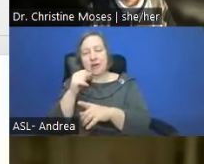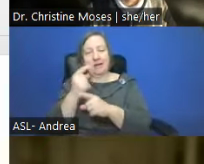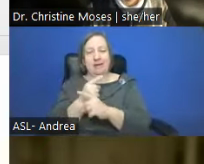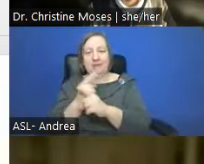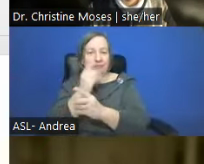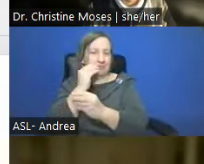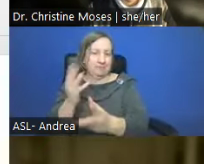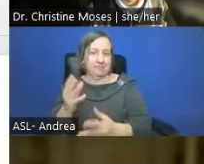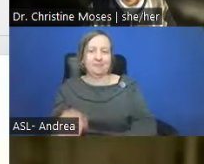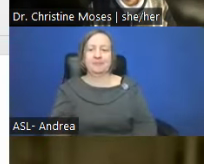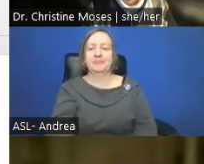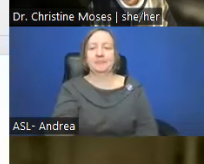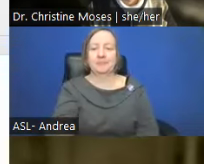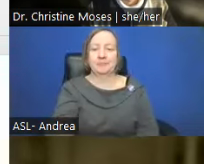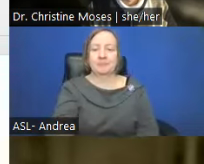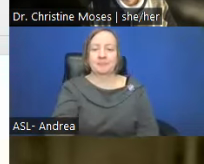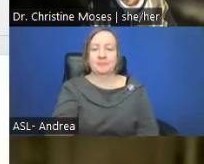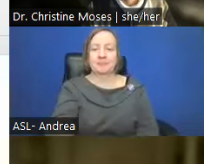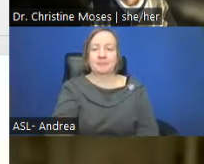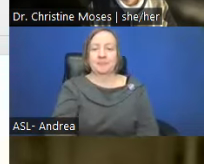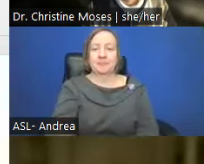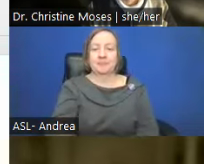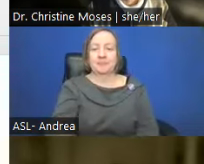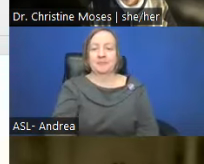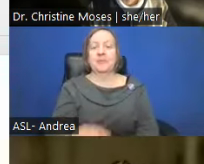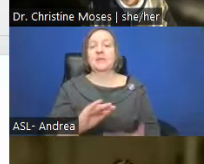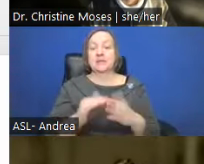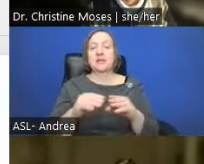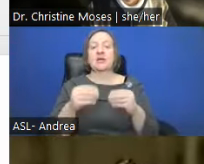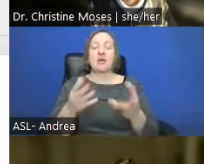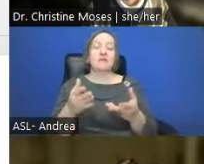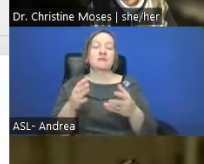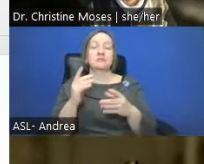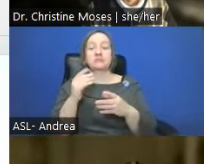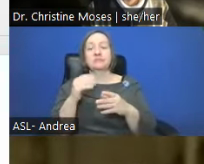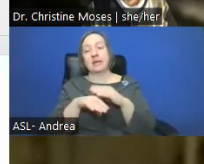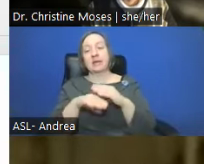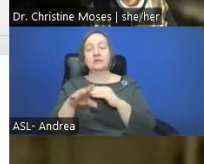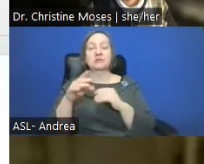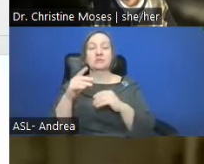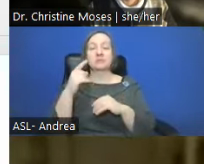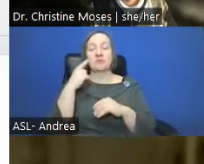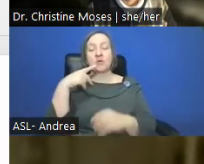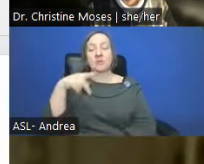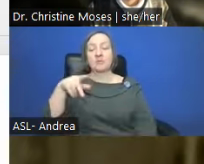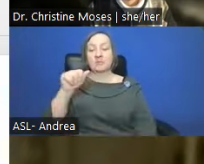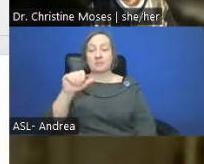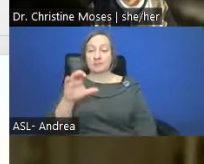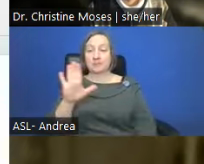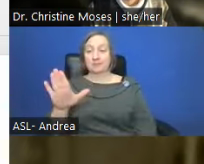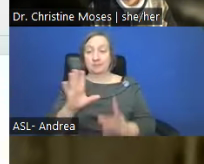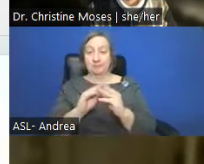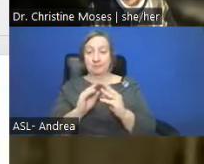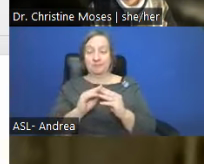accurate. The city offers access to meetings of the Police Accountability Commission and can